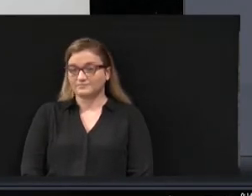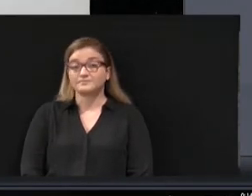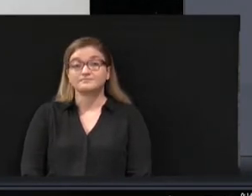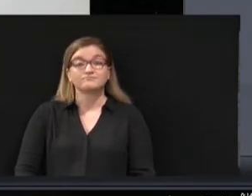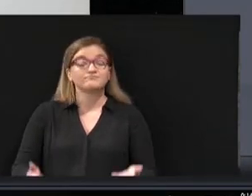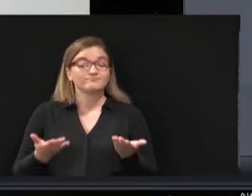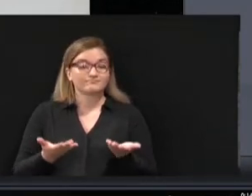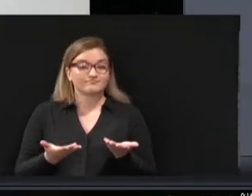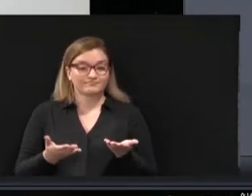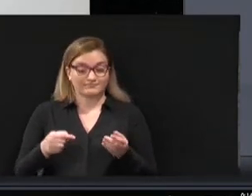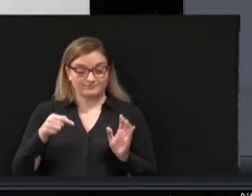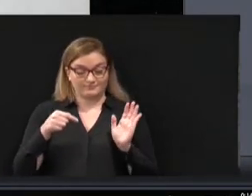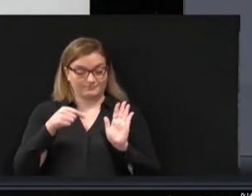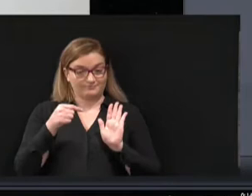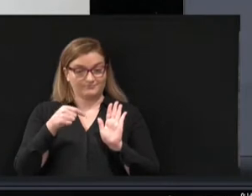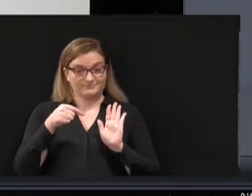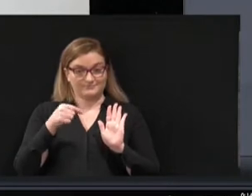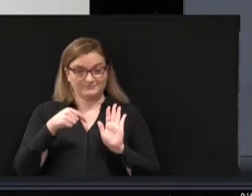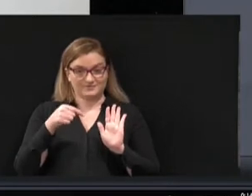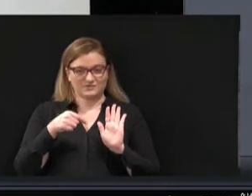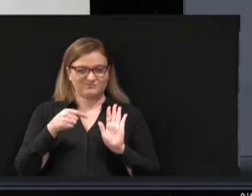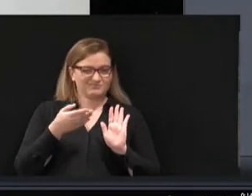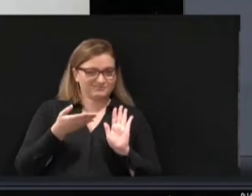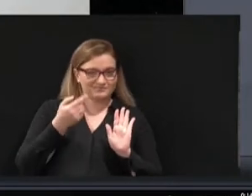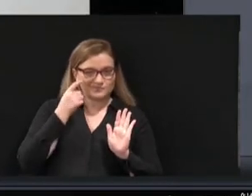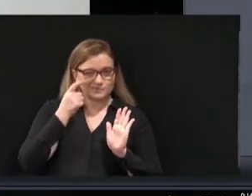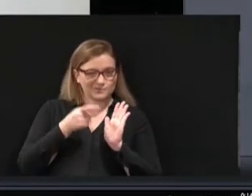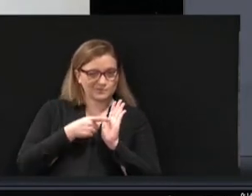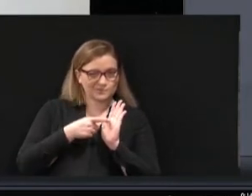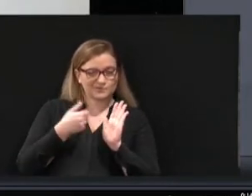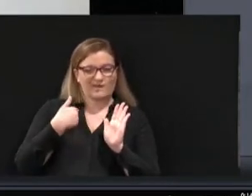And this is, you noticed you had a few